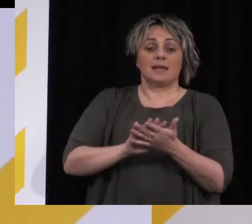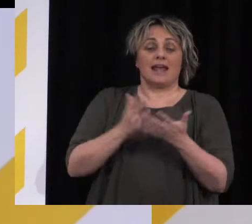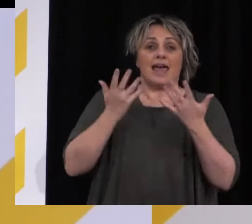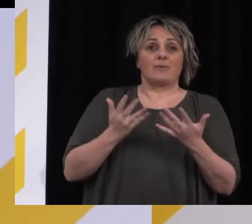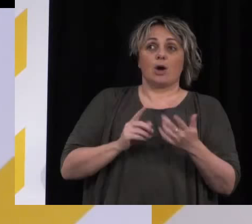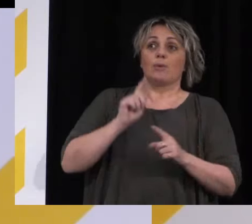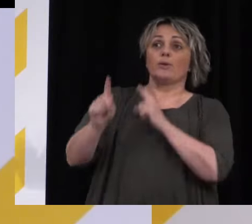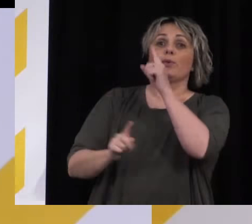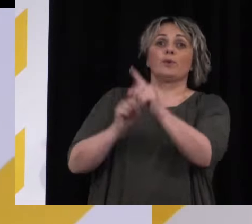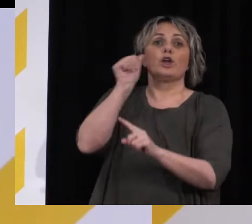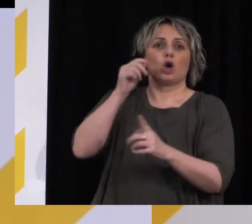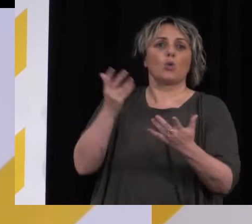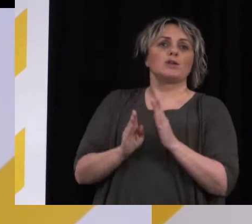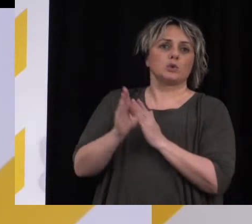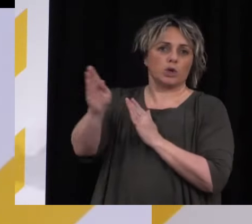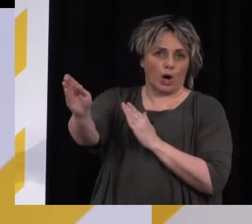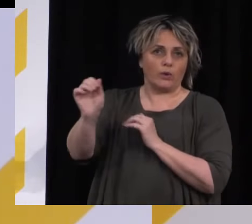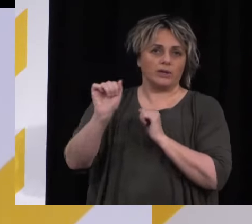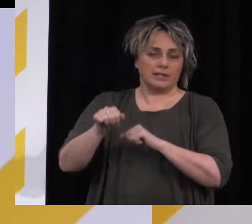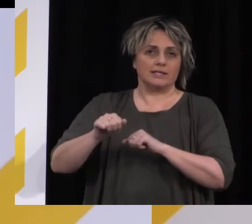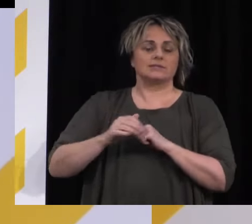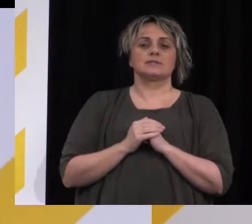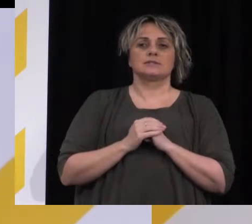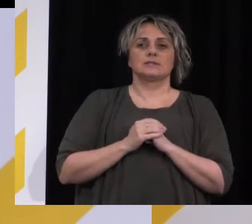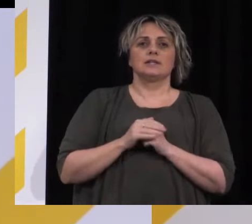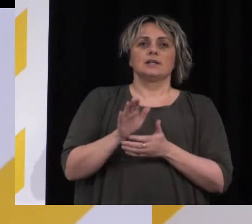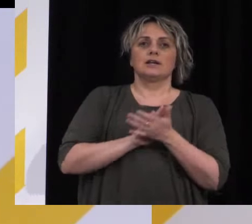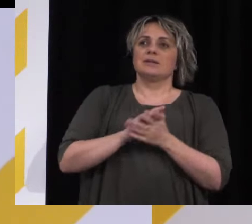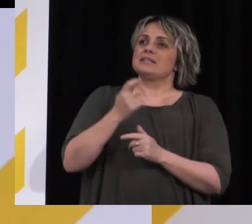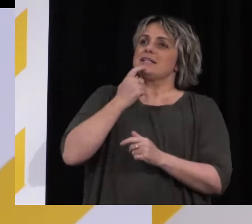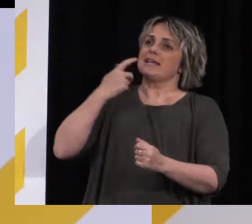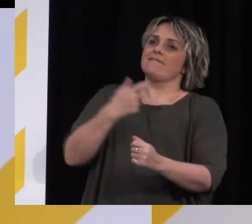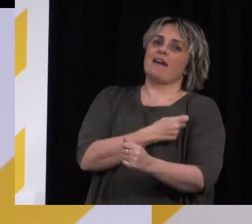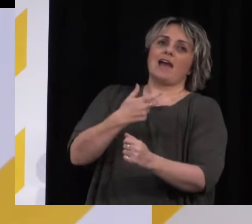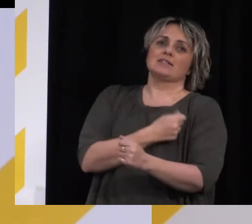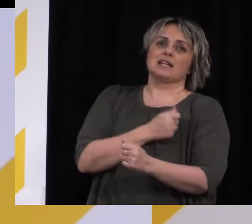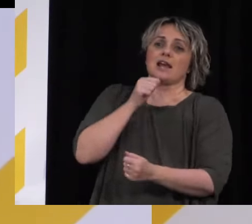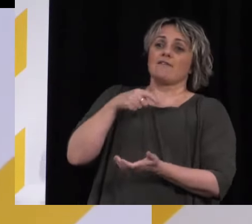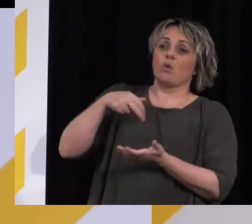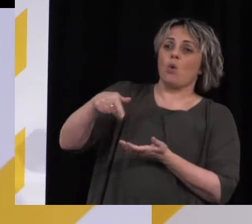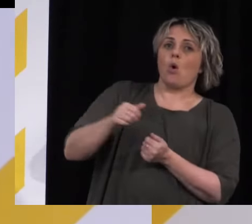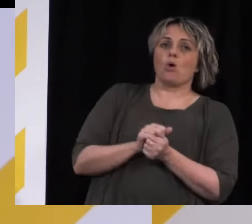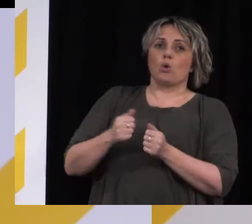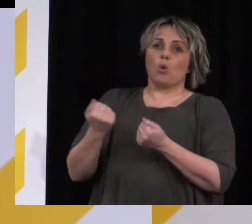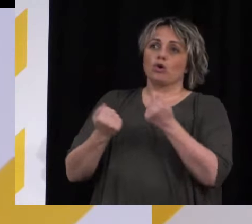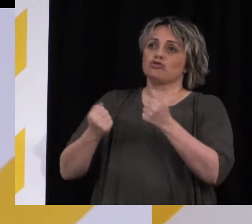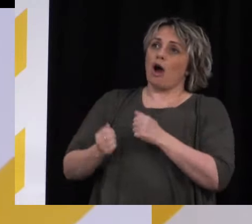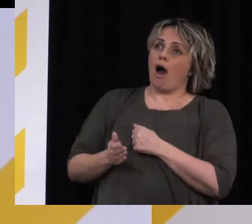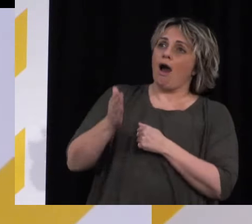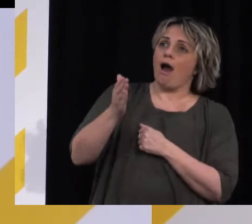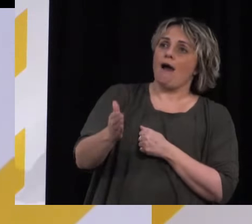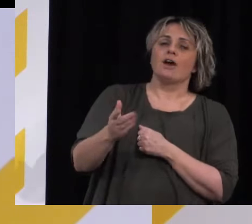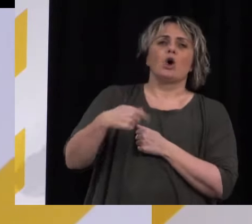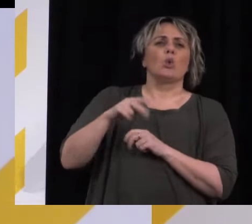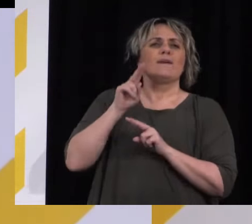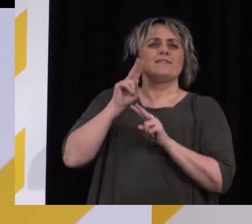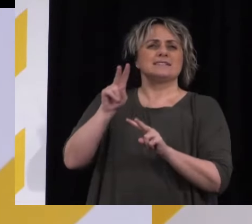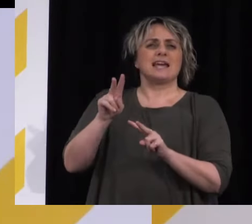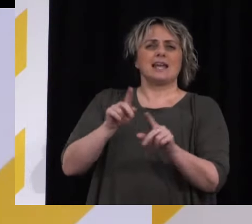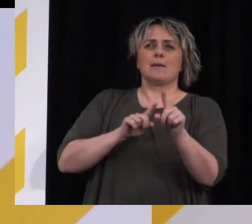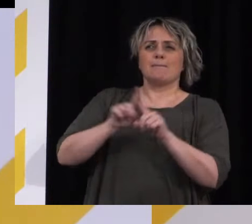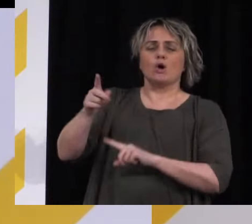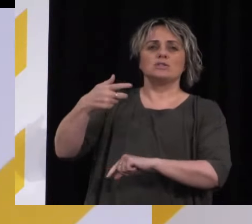them accessing a site in order to easily be vaccinated, whether it's walk-in, drive-in or through a booking. And so we've seen the bulk